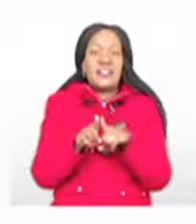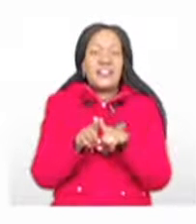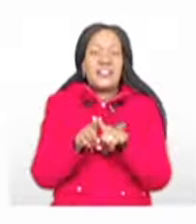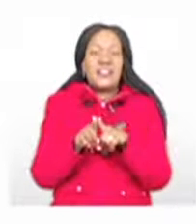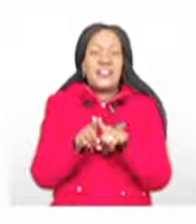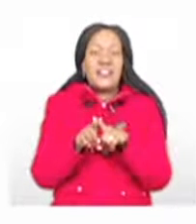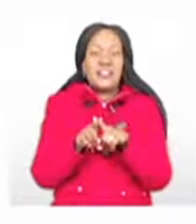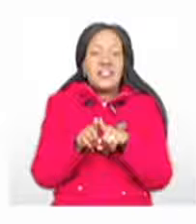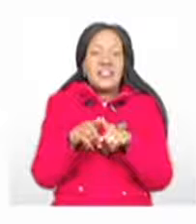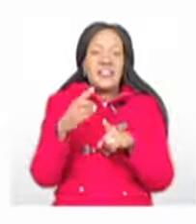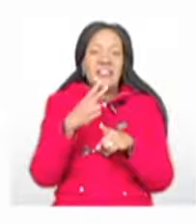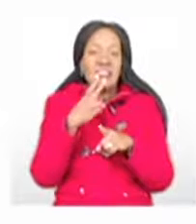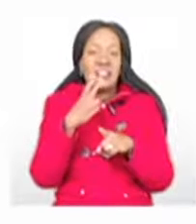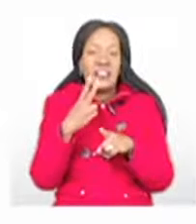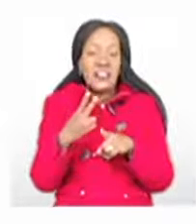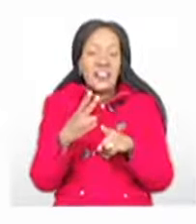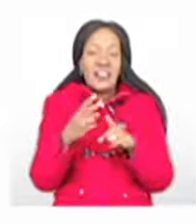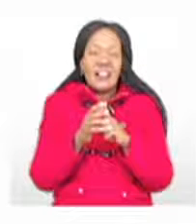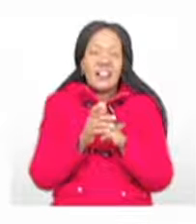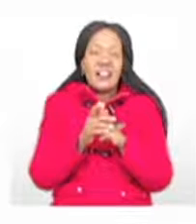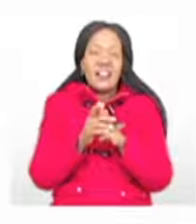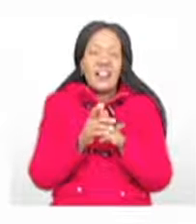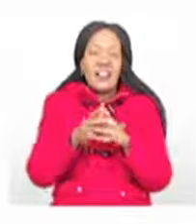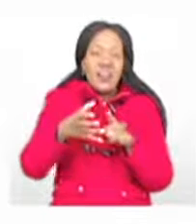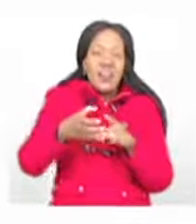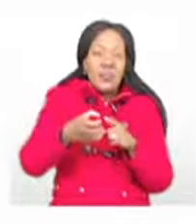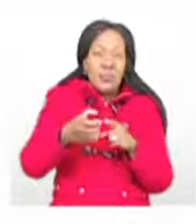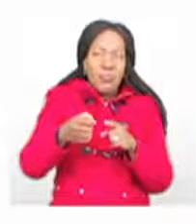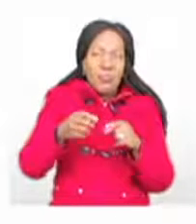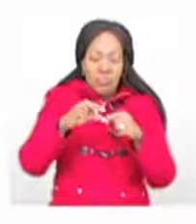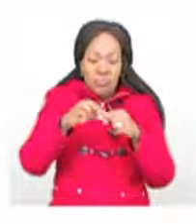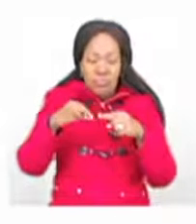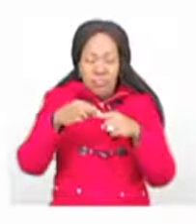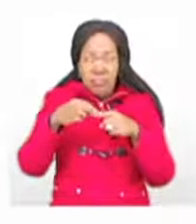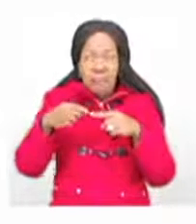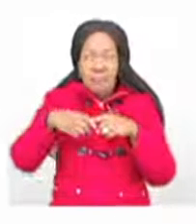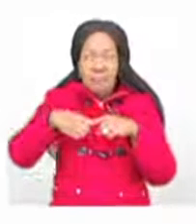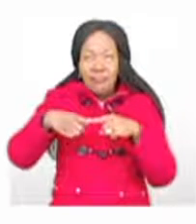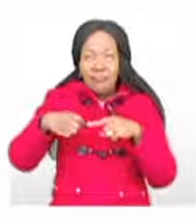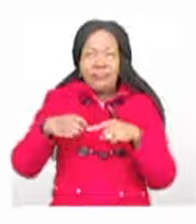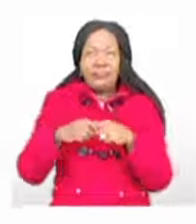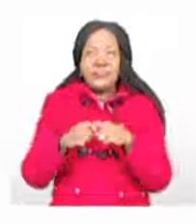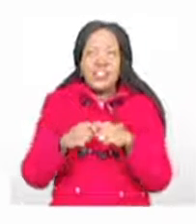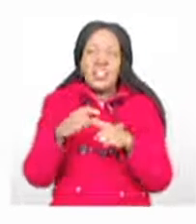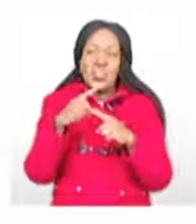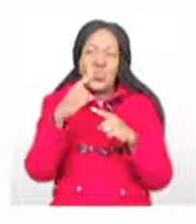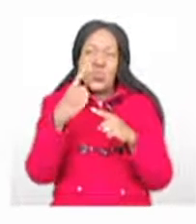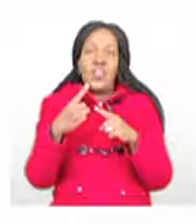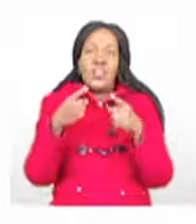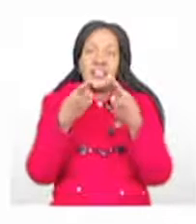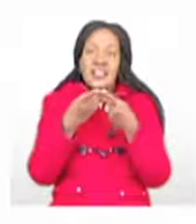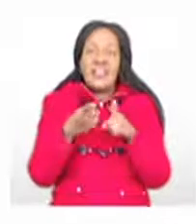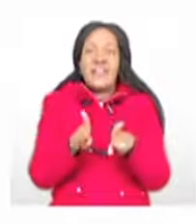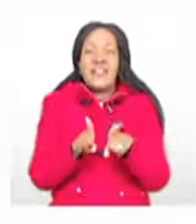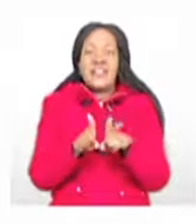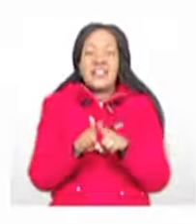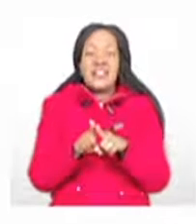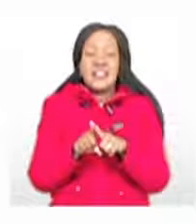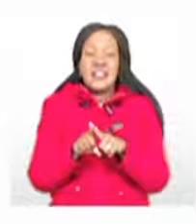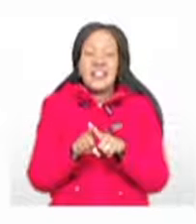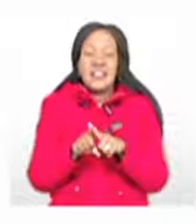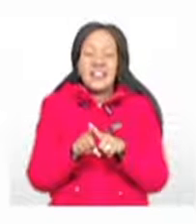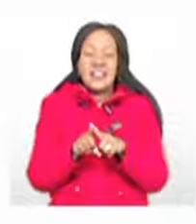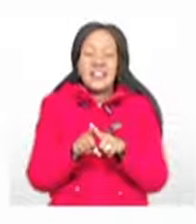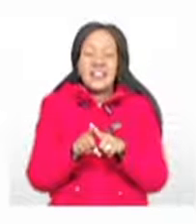a close look at the handles of those three. There is one that is different. If